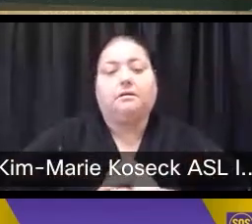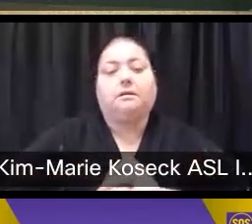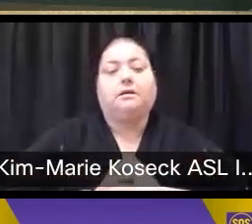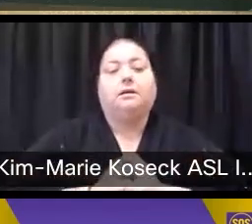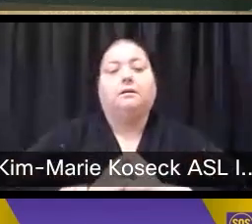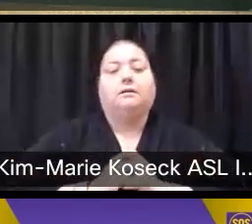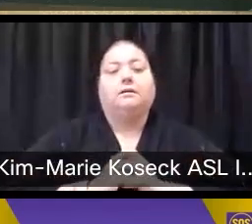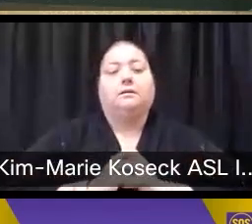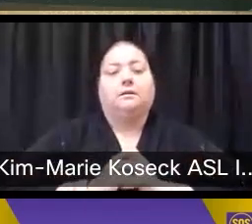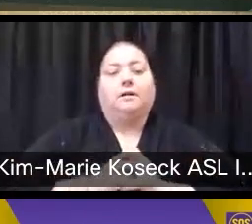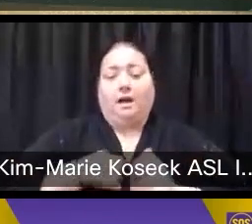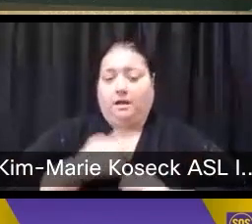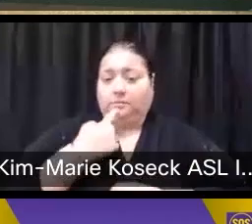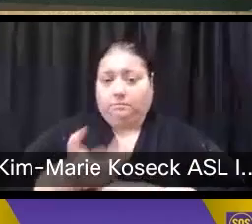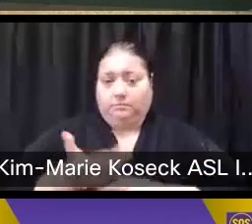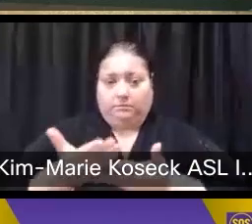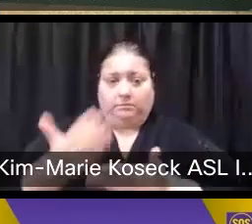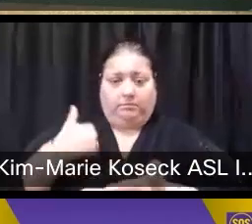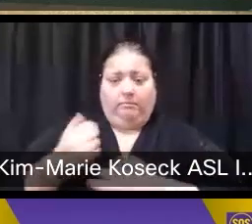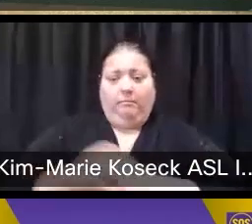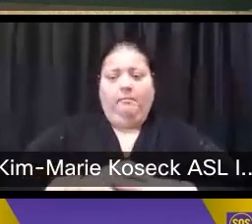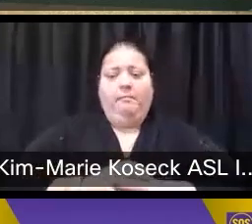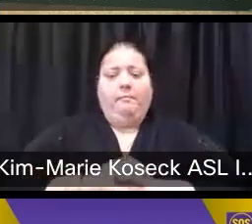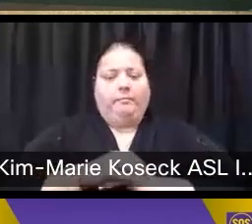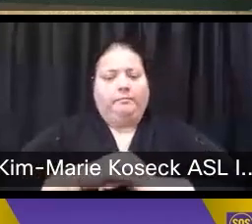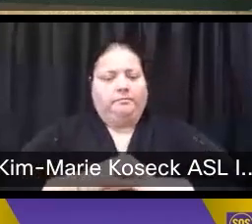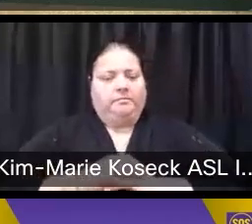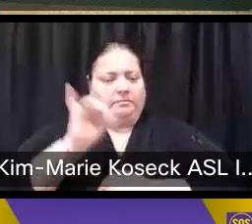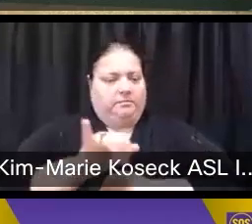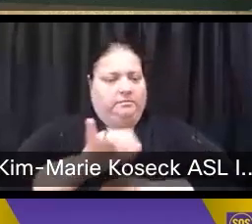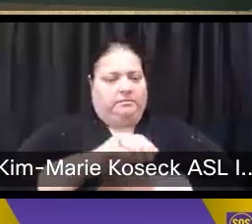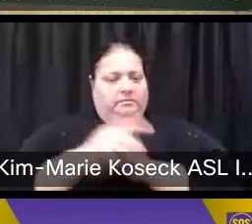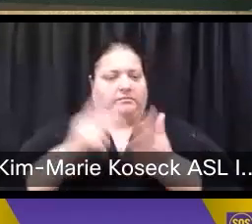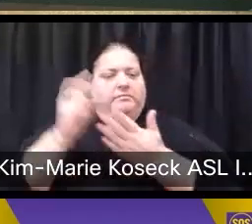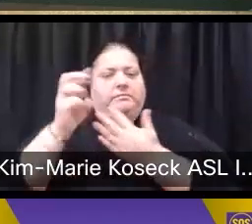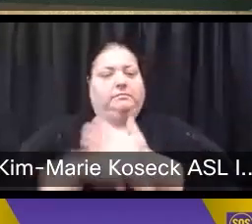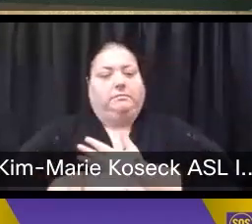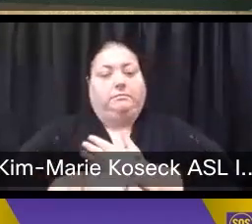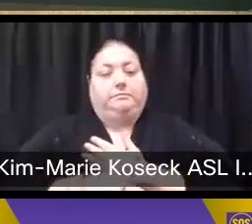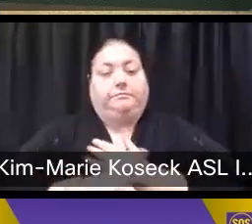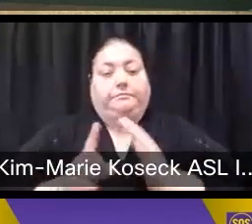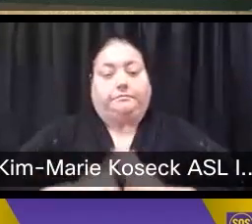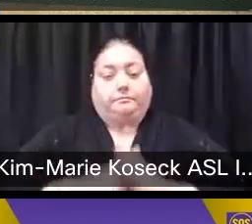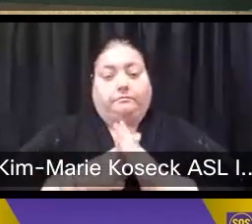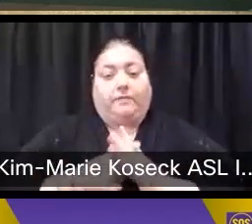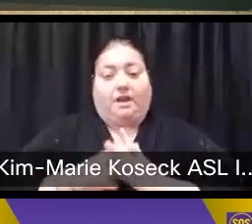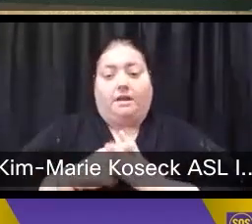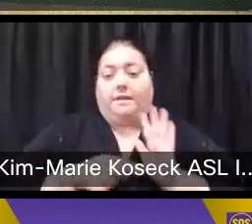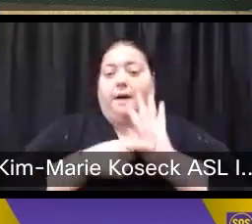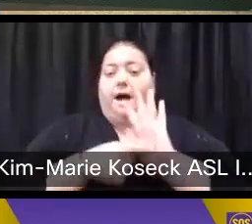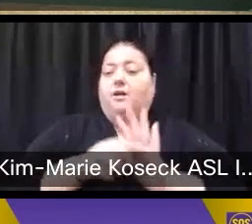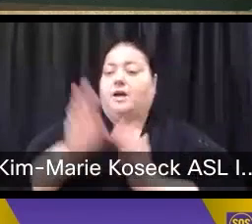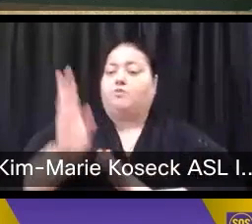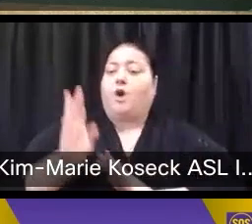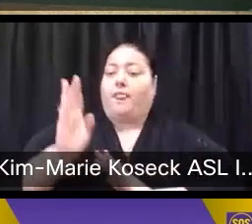So as I mentioned, this is the program that based on the model in